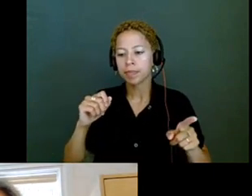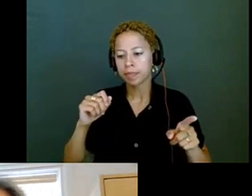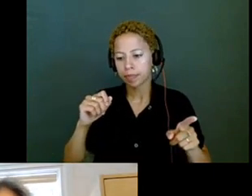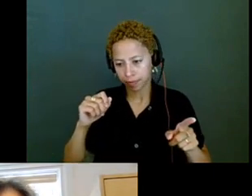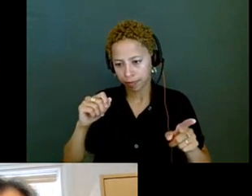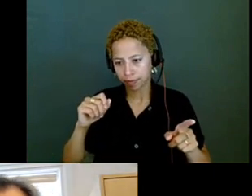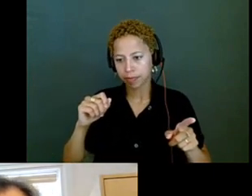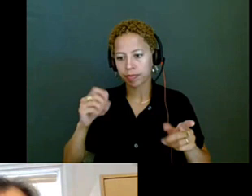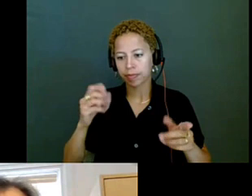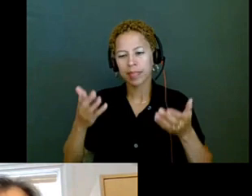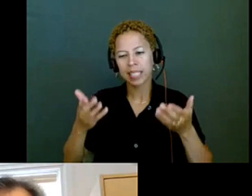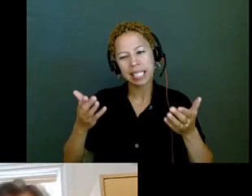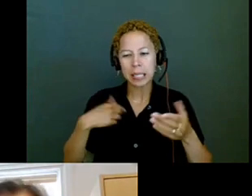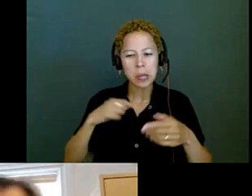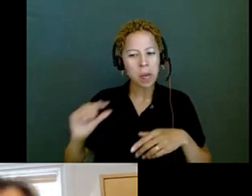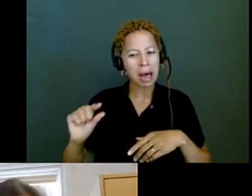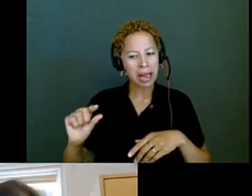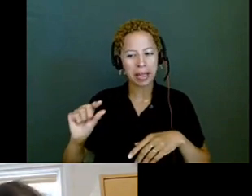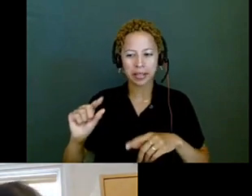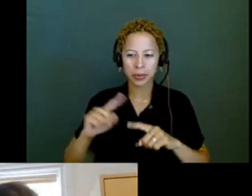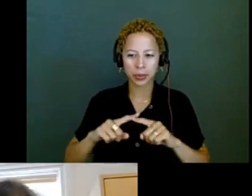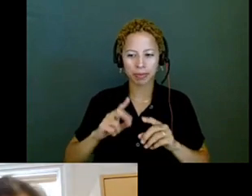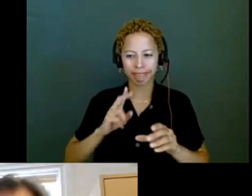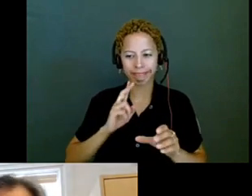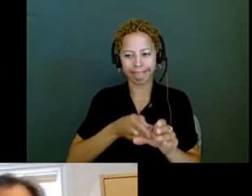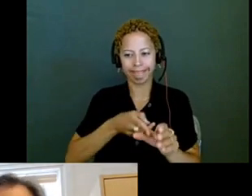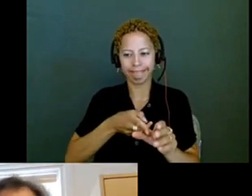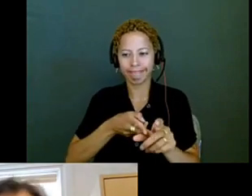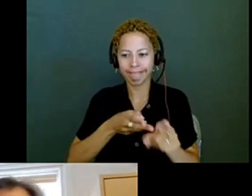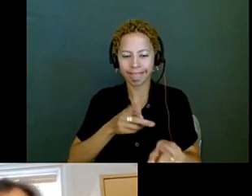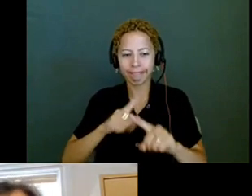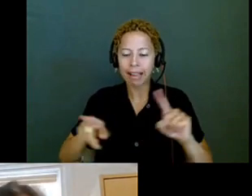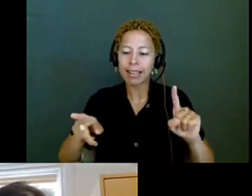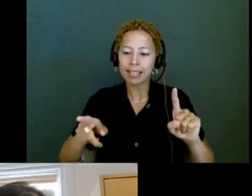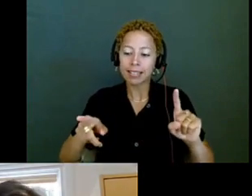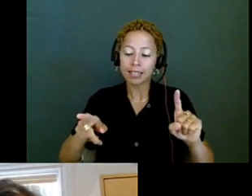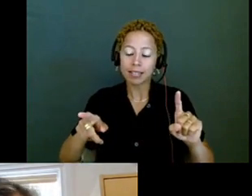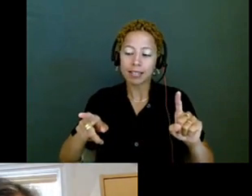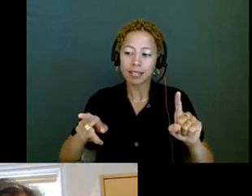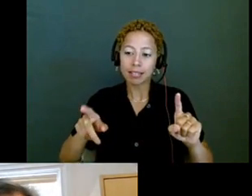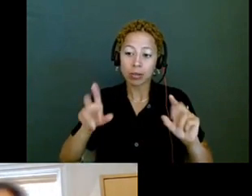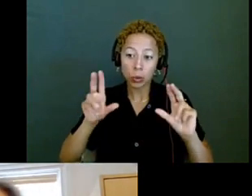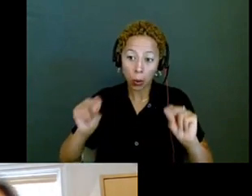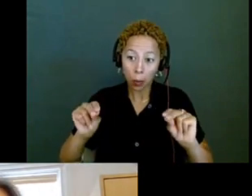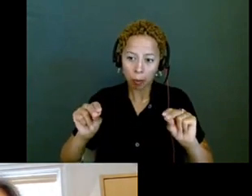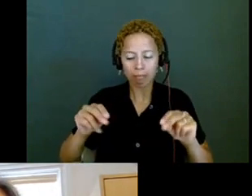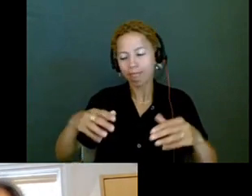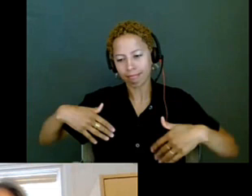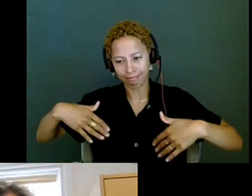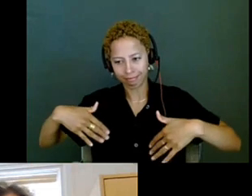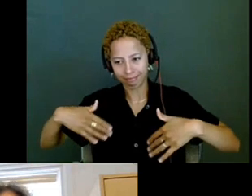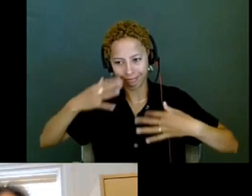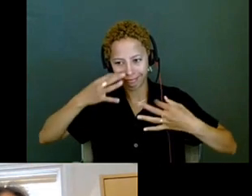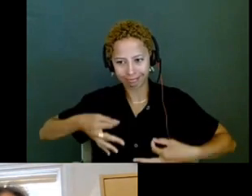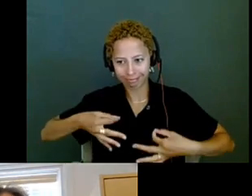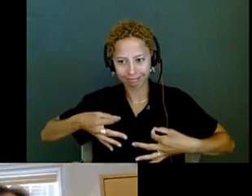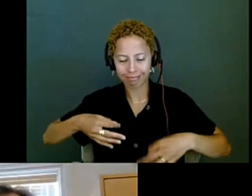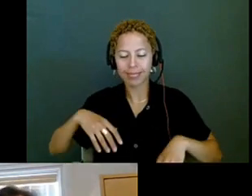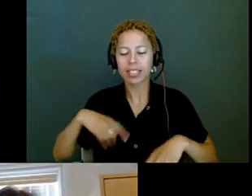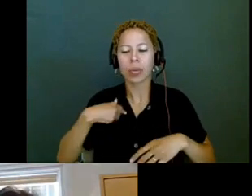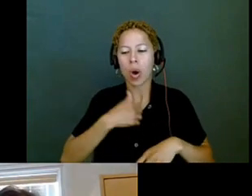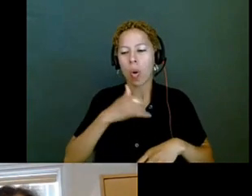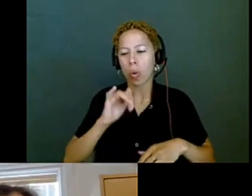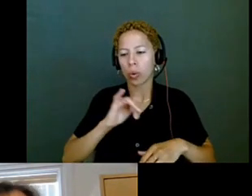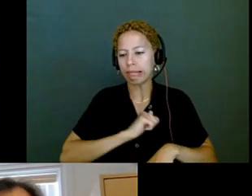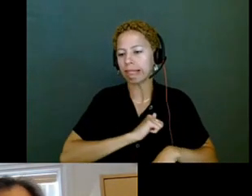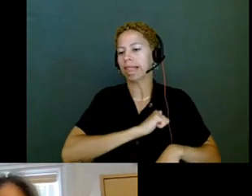It might take me a while to get there, but it's not over yet, and I'm sure I'll get there eventually. We are working on our YouTube channel as